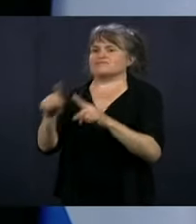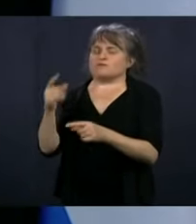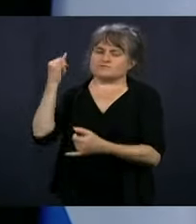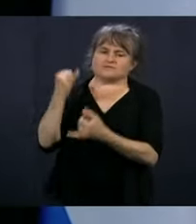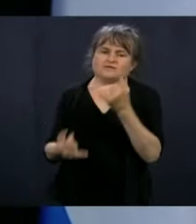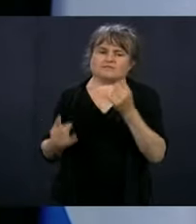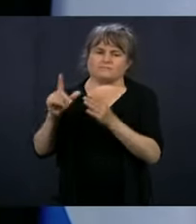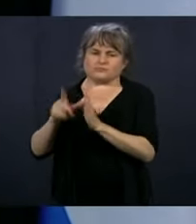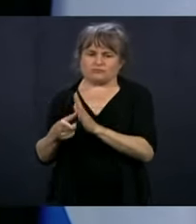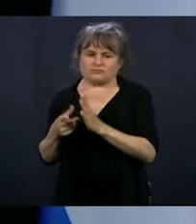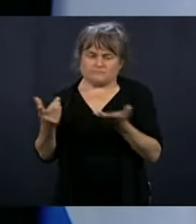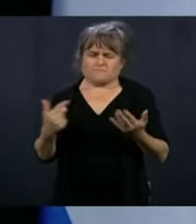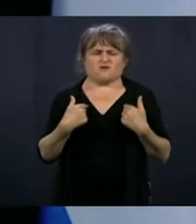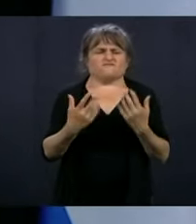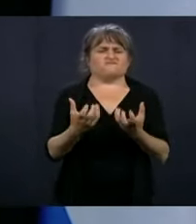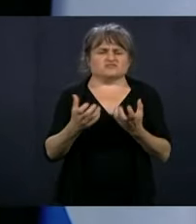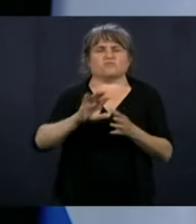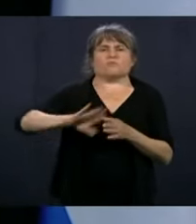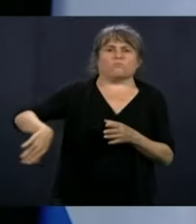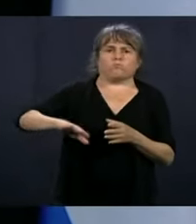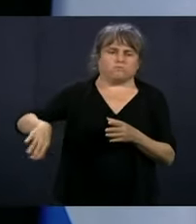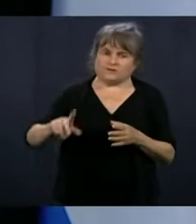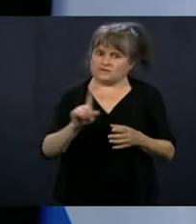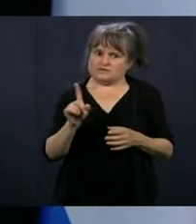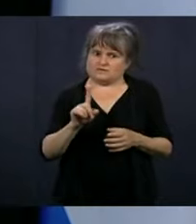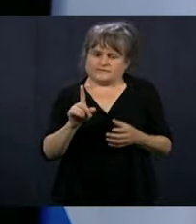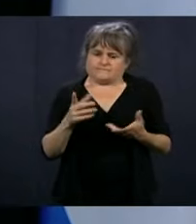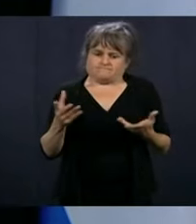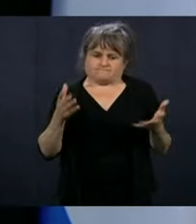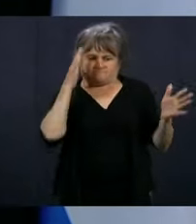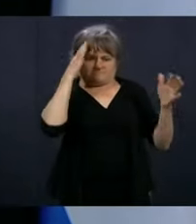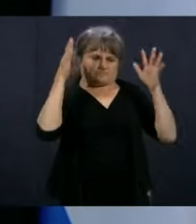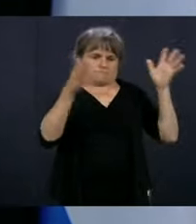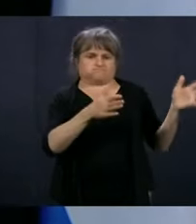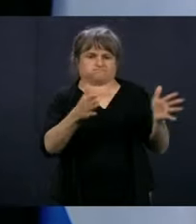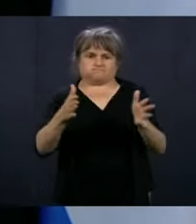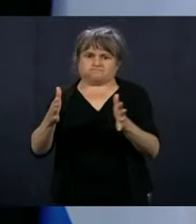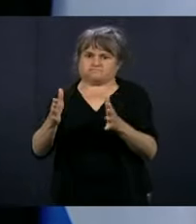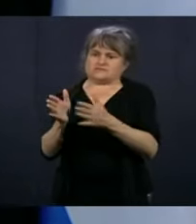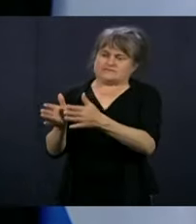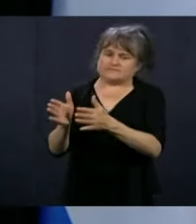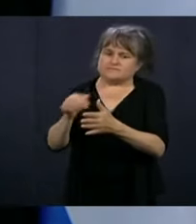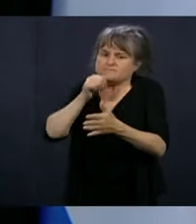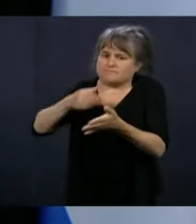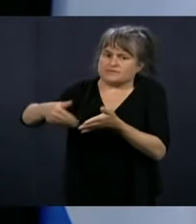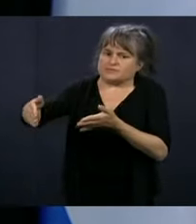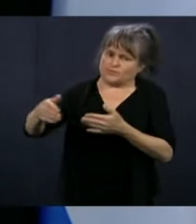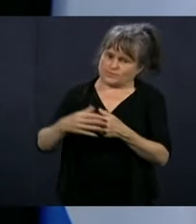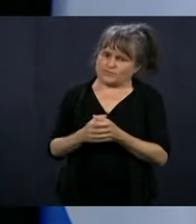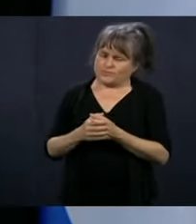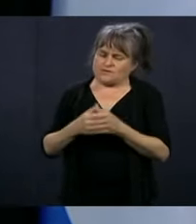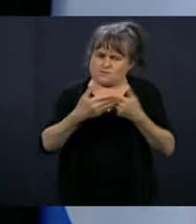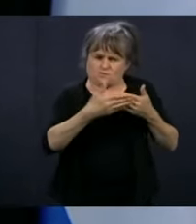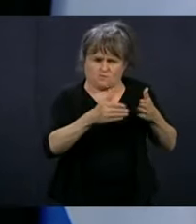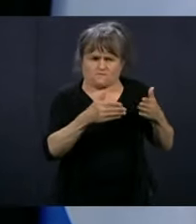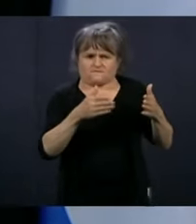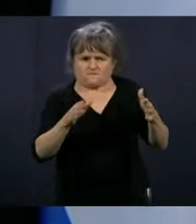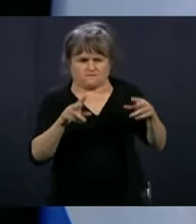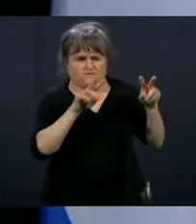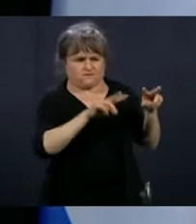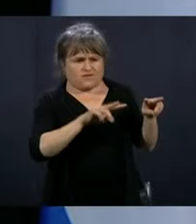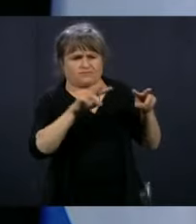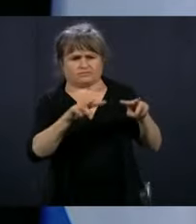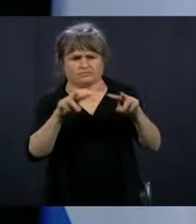It's not that we made deliberate choices of forgetting anybody. But as we were saying, it's always within that logic of saying,